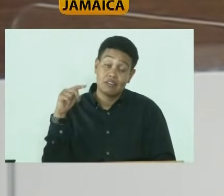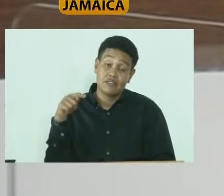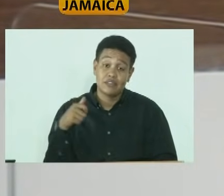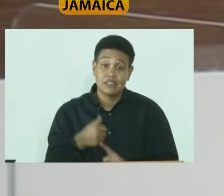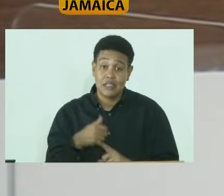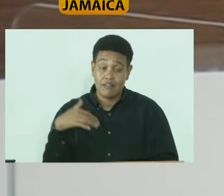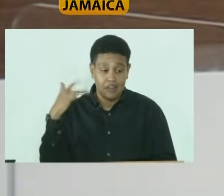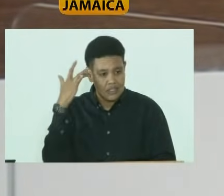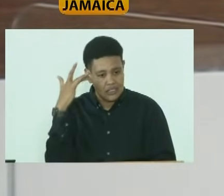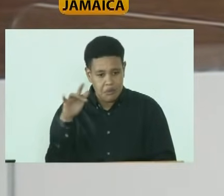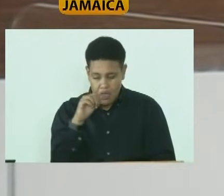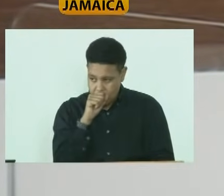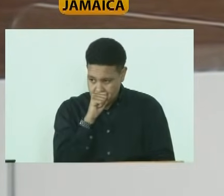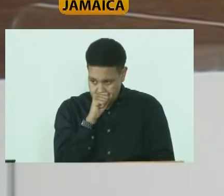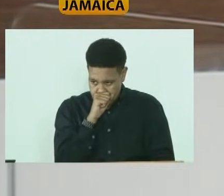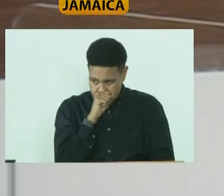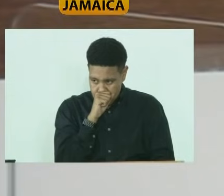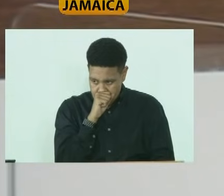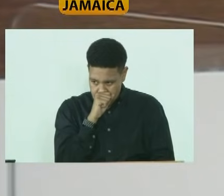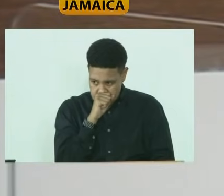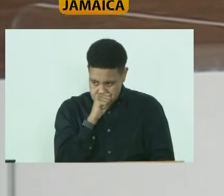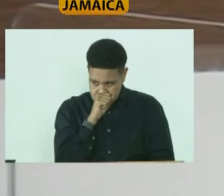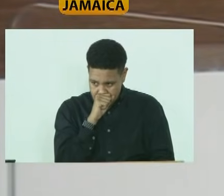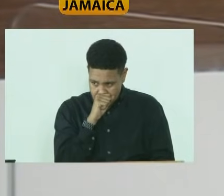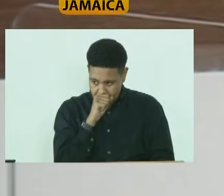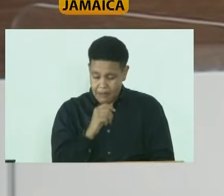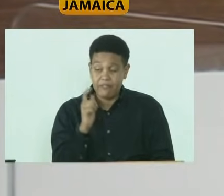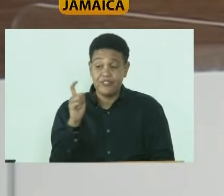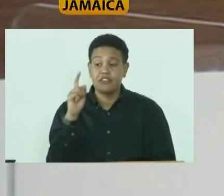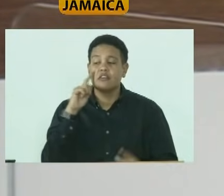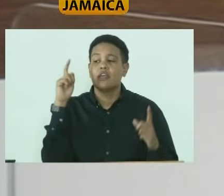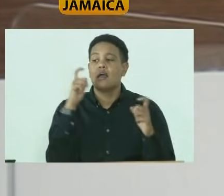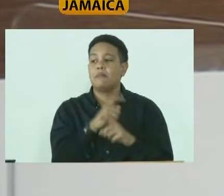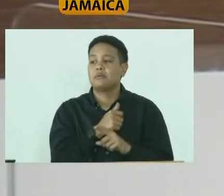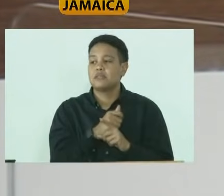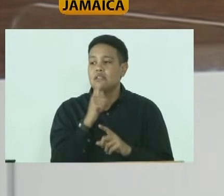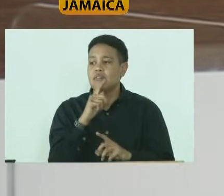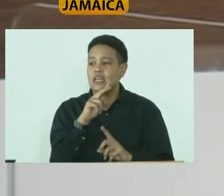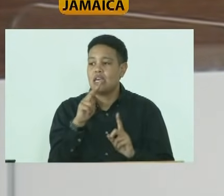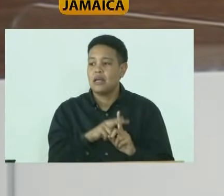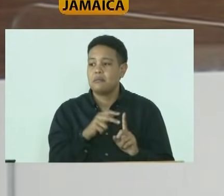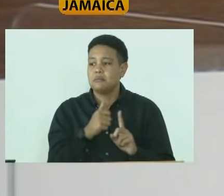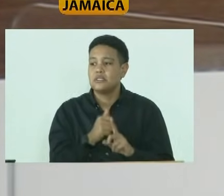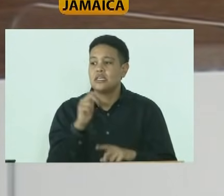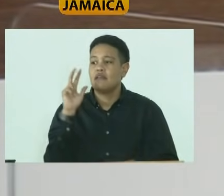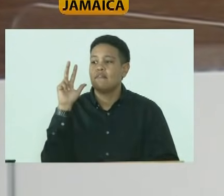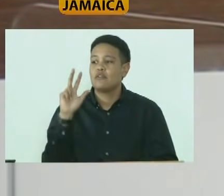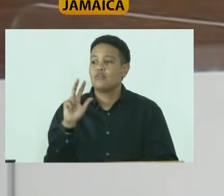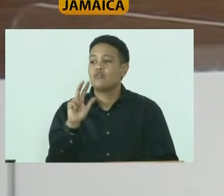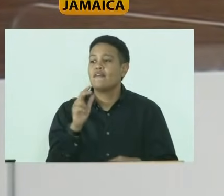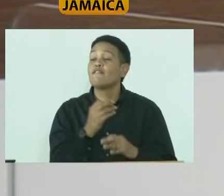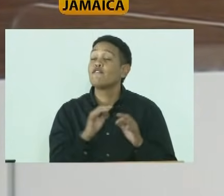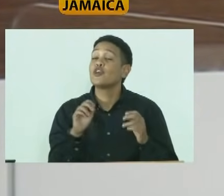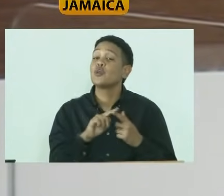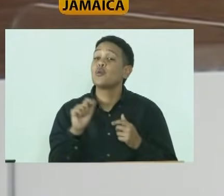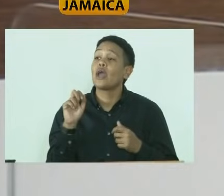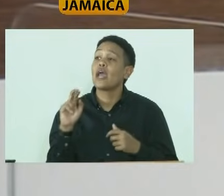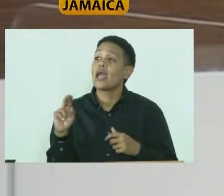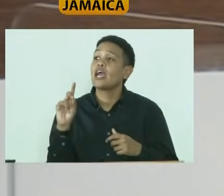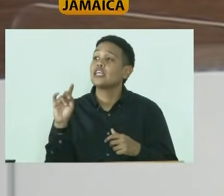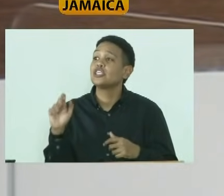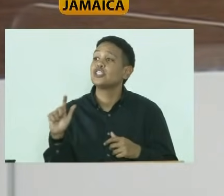TV. Given the complexity of the implementation of a free-to-air digital television